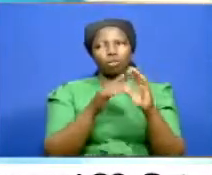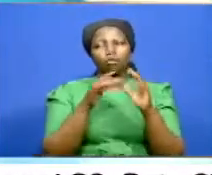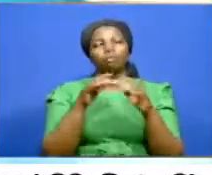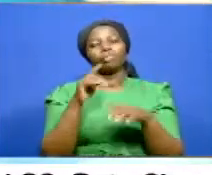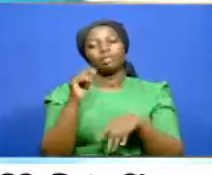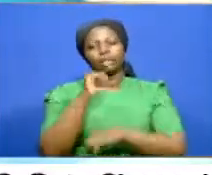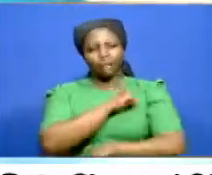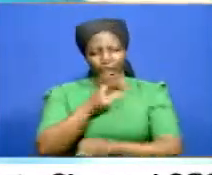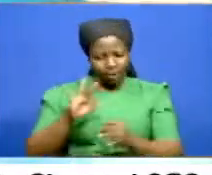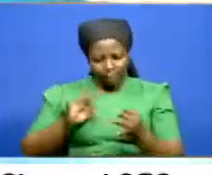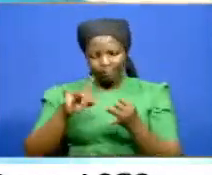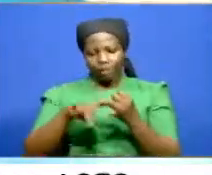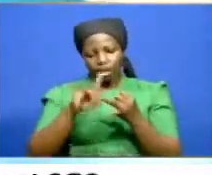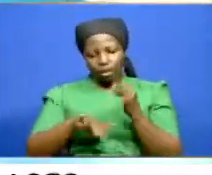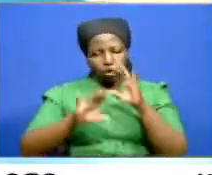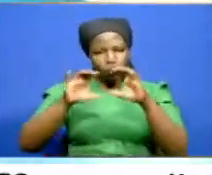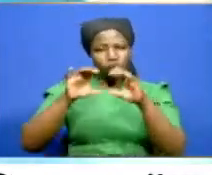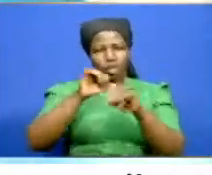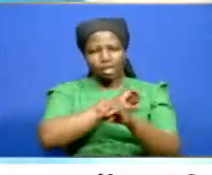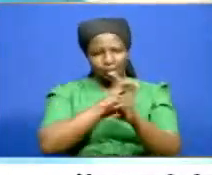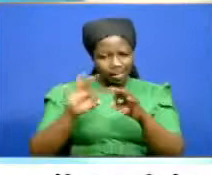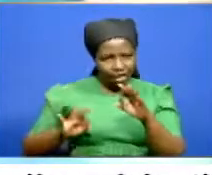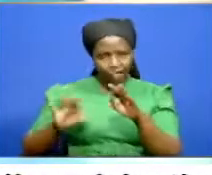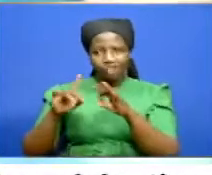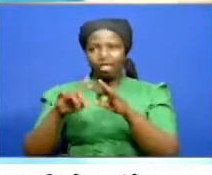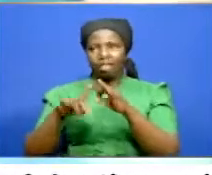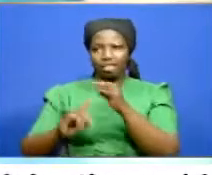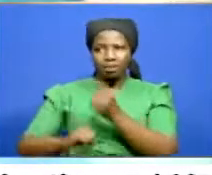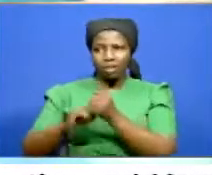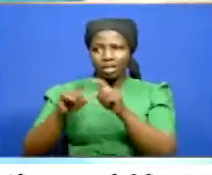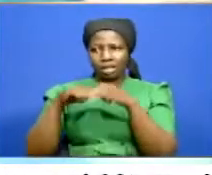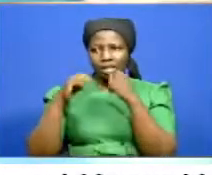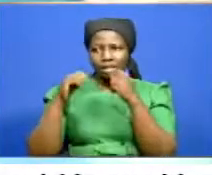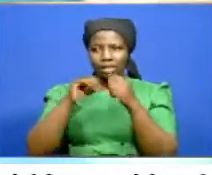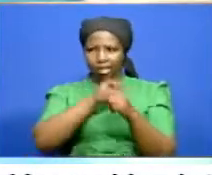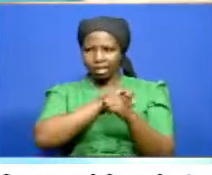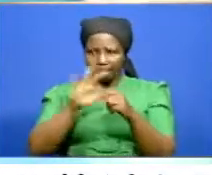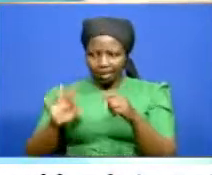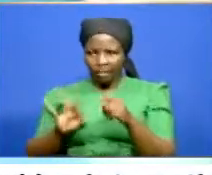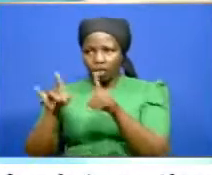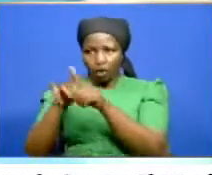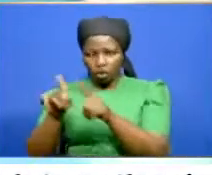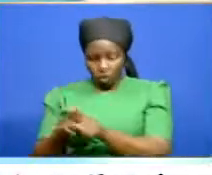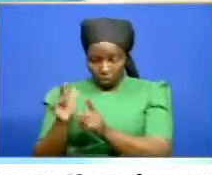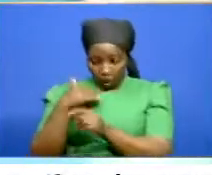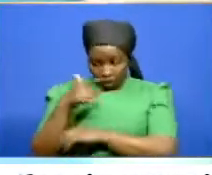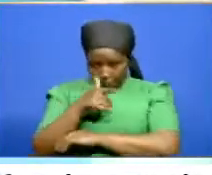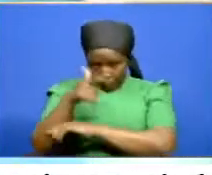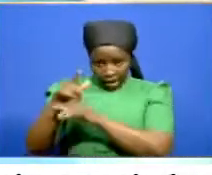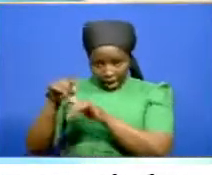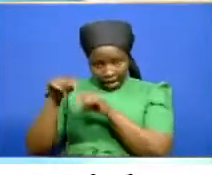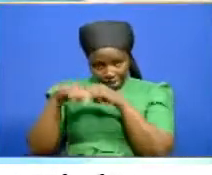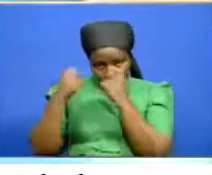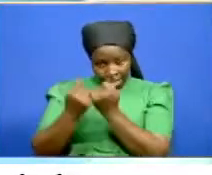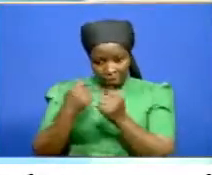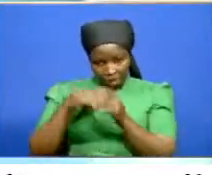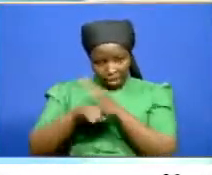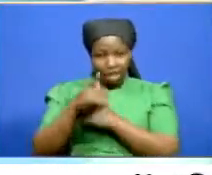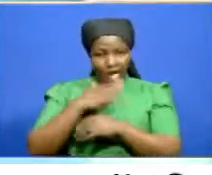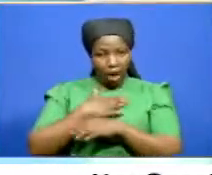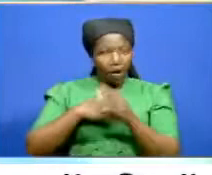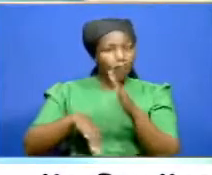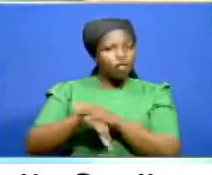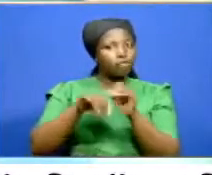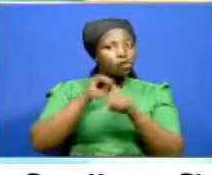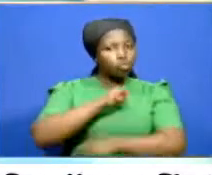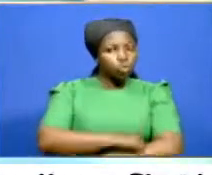backroom staff. We even have a media team in our academy. Something that doesn't really happen